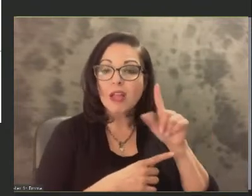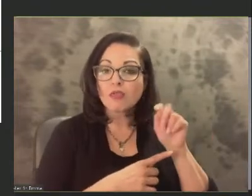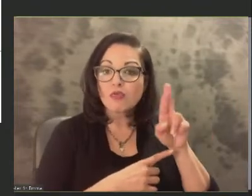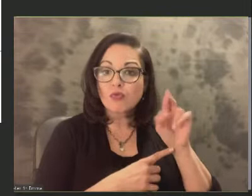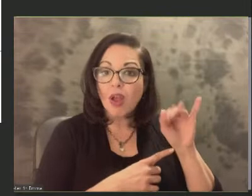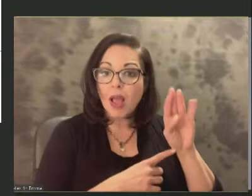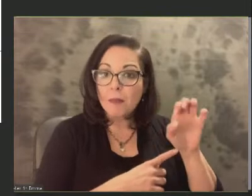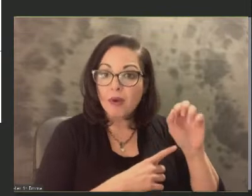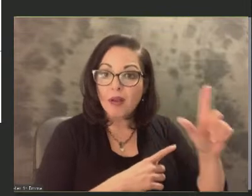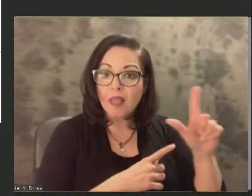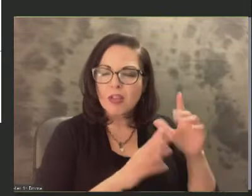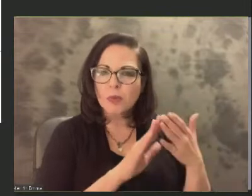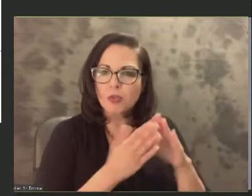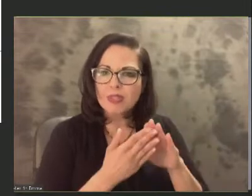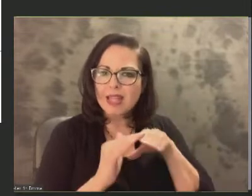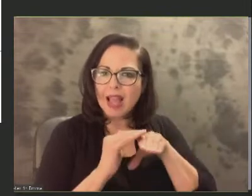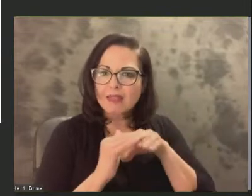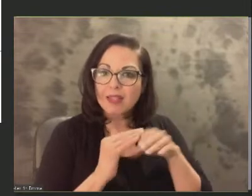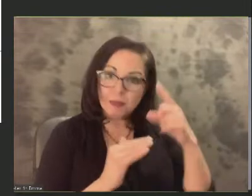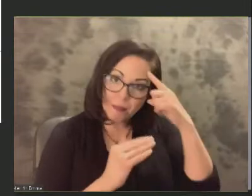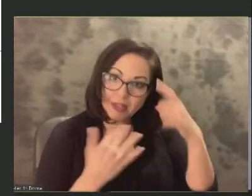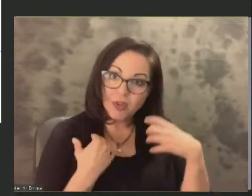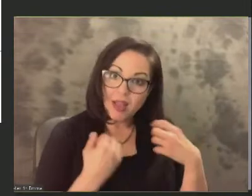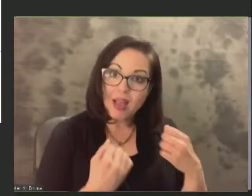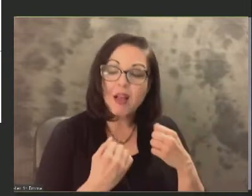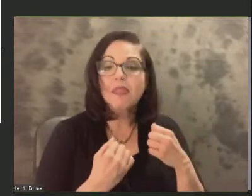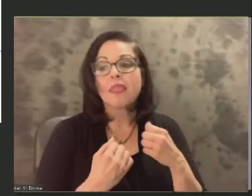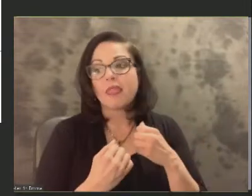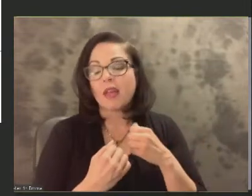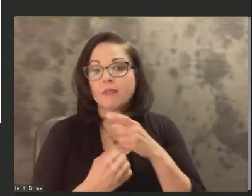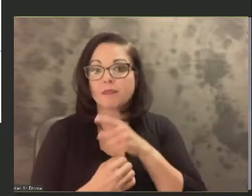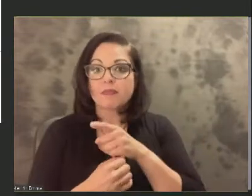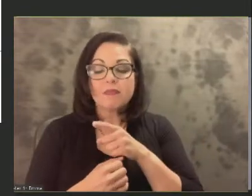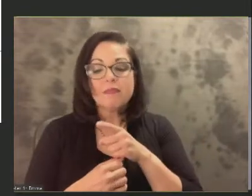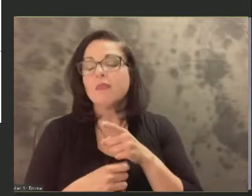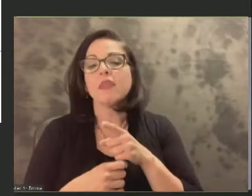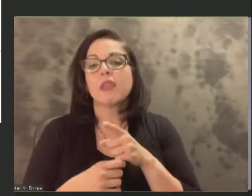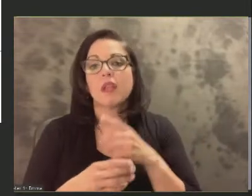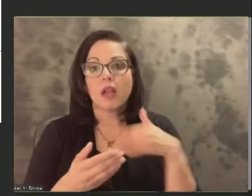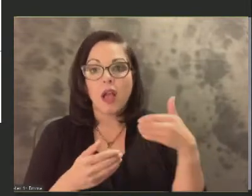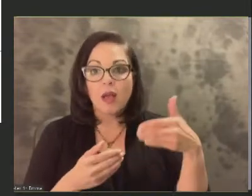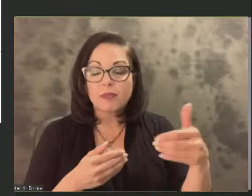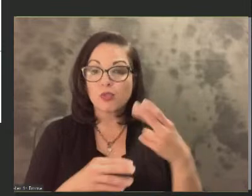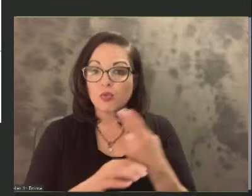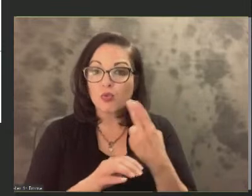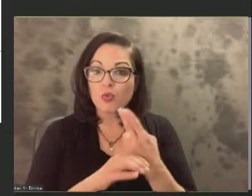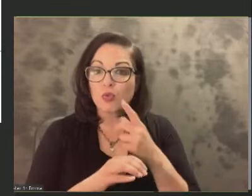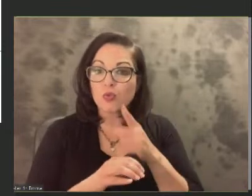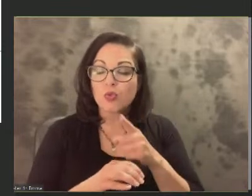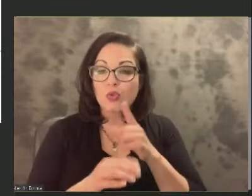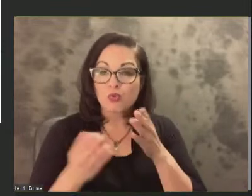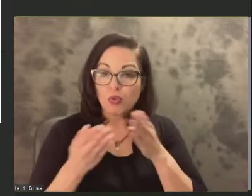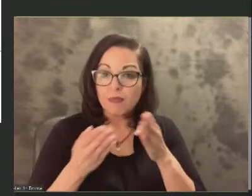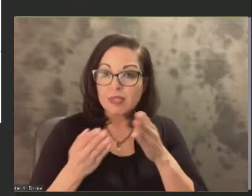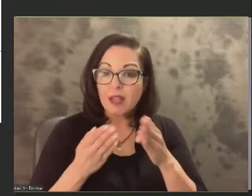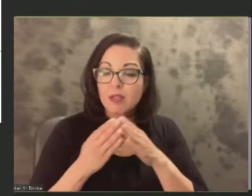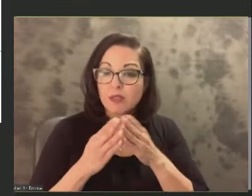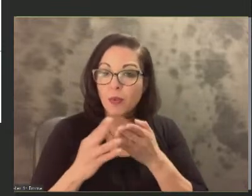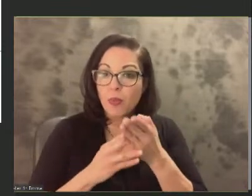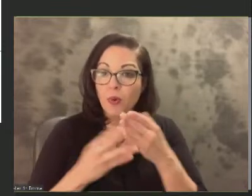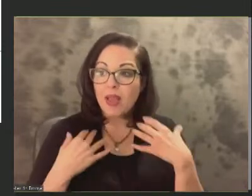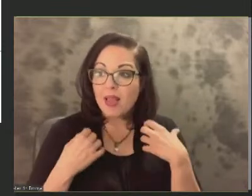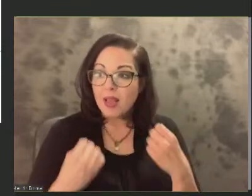medical, mental health, and substantive use order services via